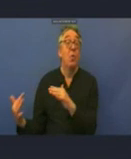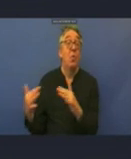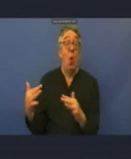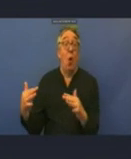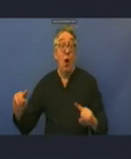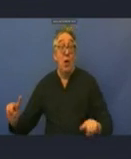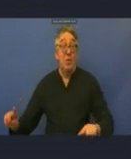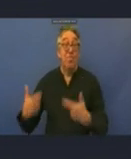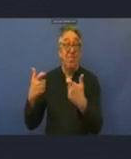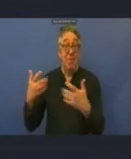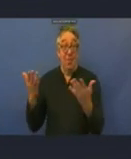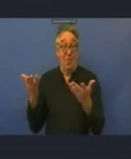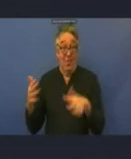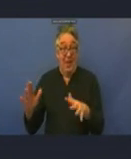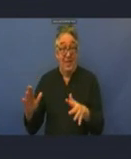reconciliation.